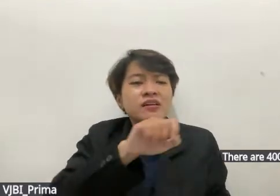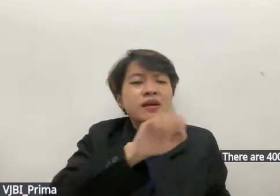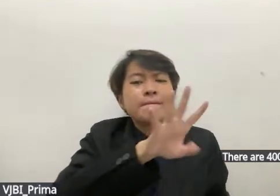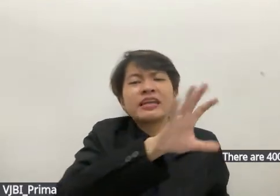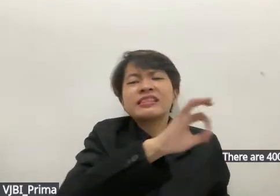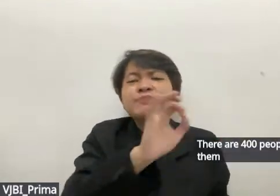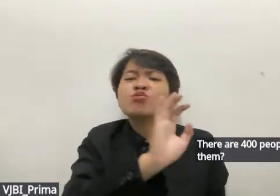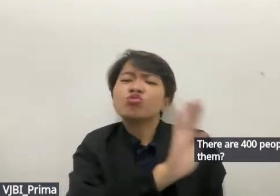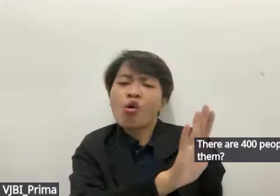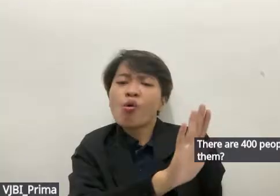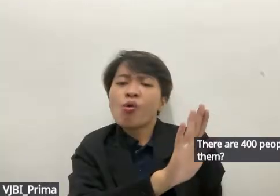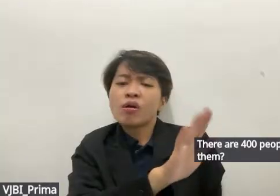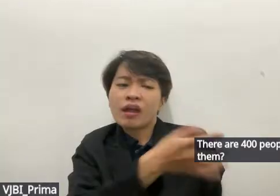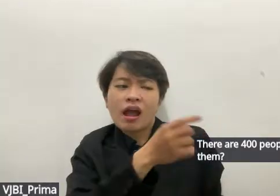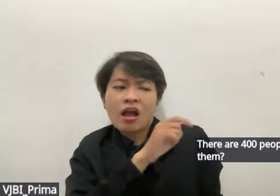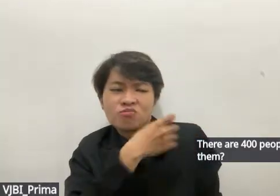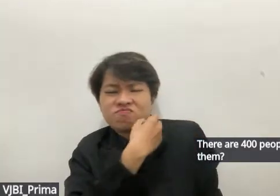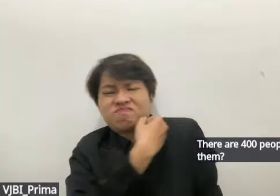about them?